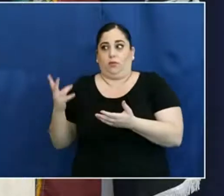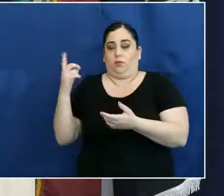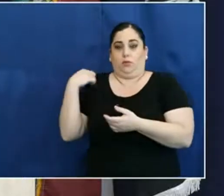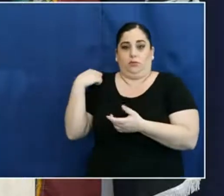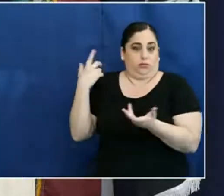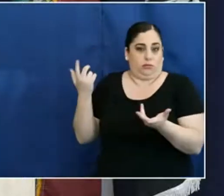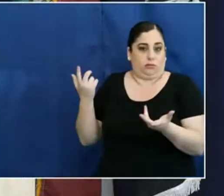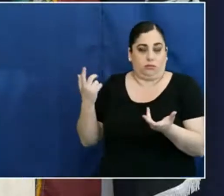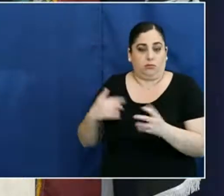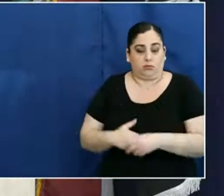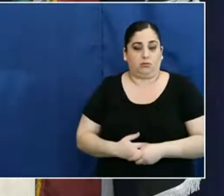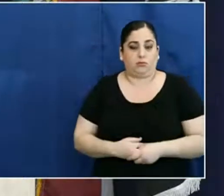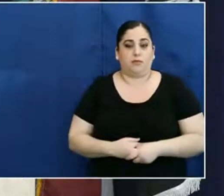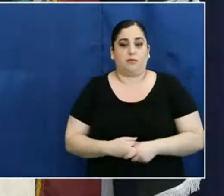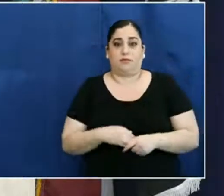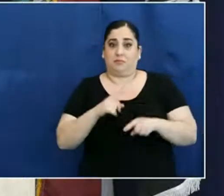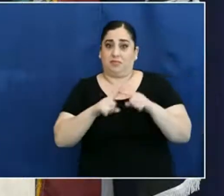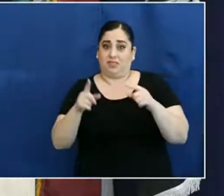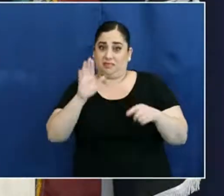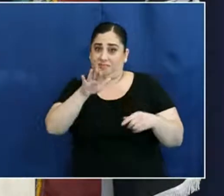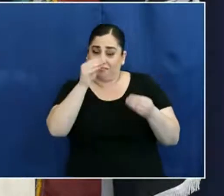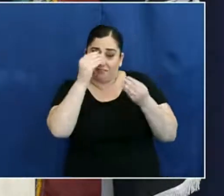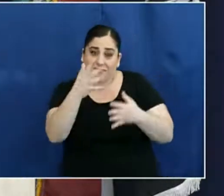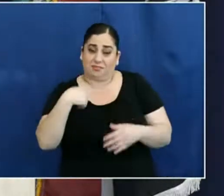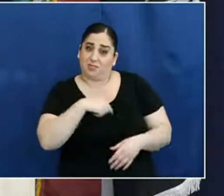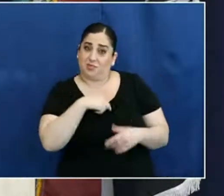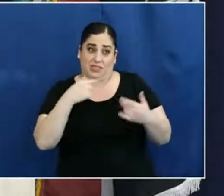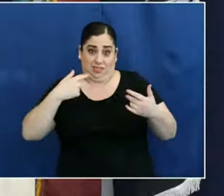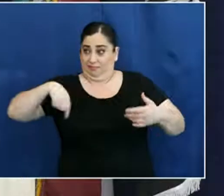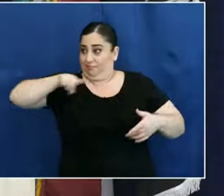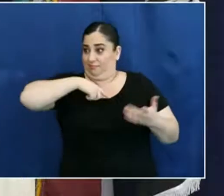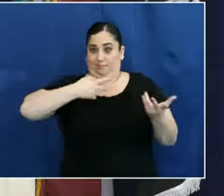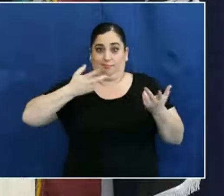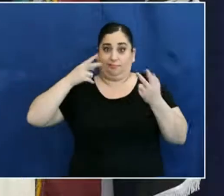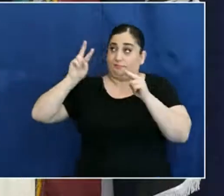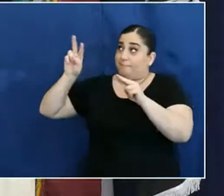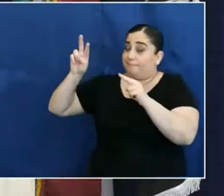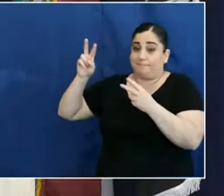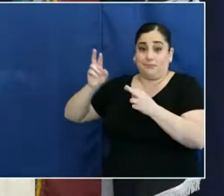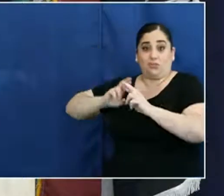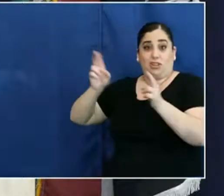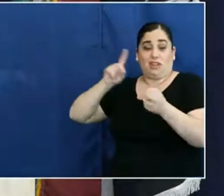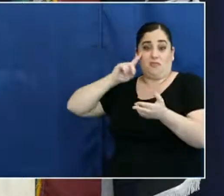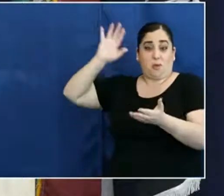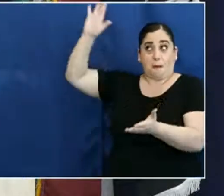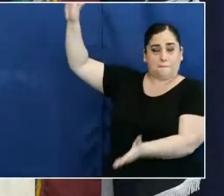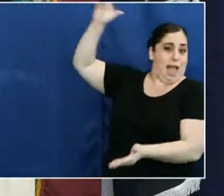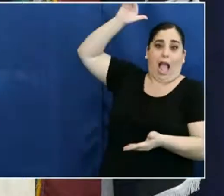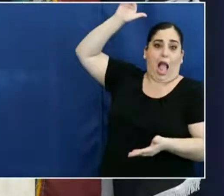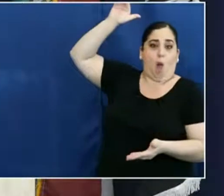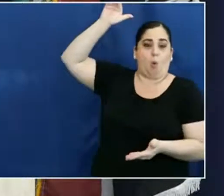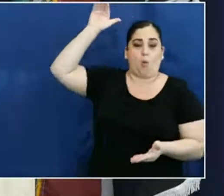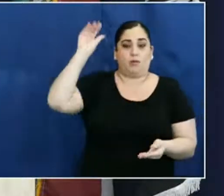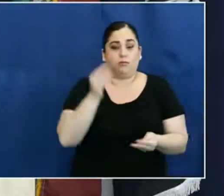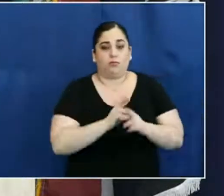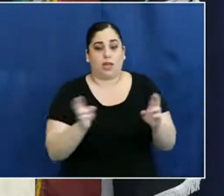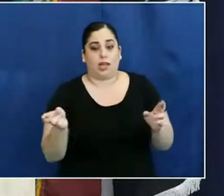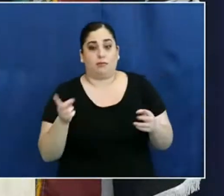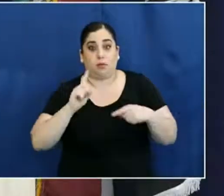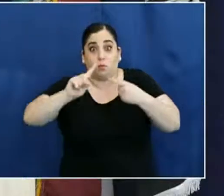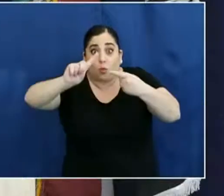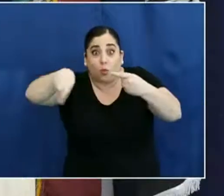continue to be conveyed, prepare for larger and larger increases. And so we don't know when that'll be, and it would really